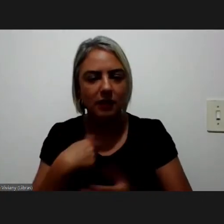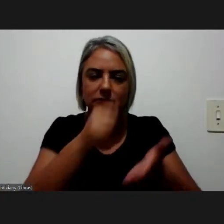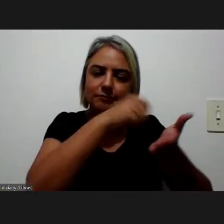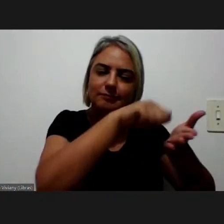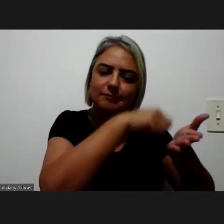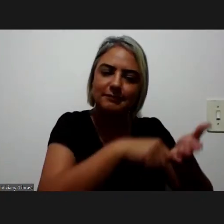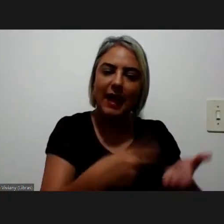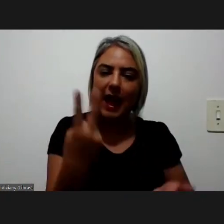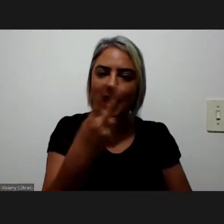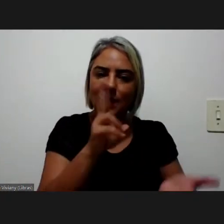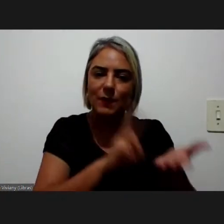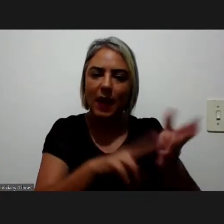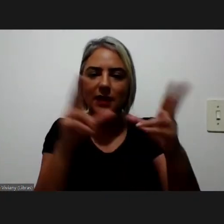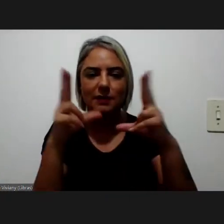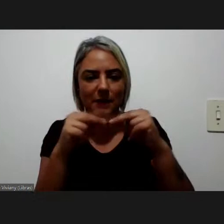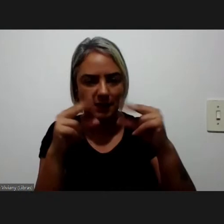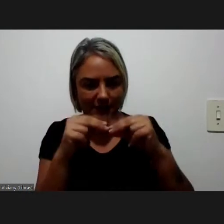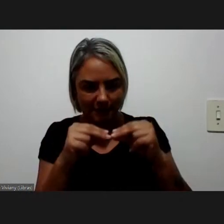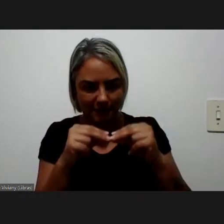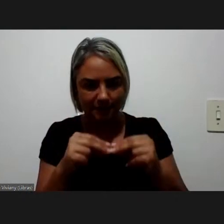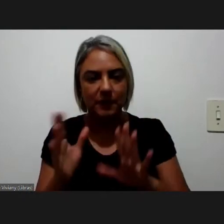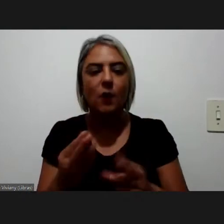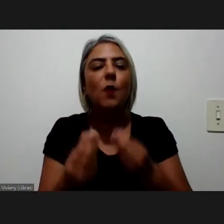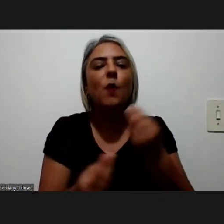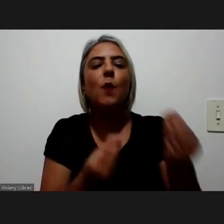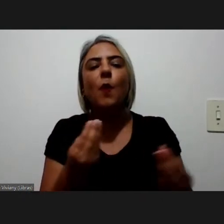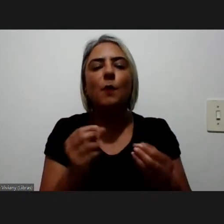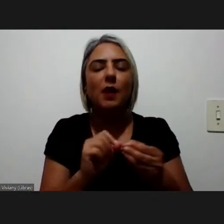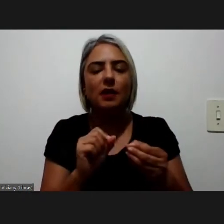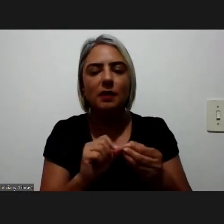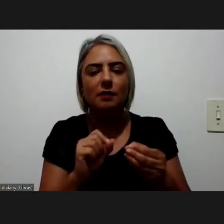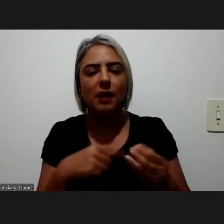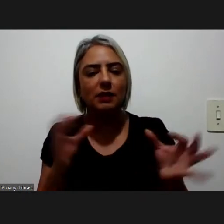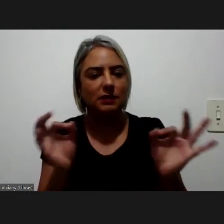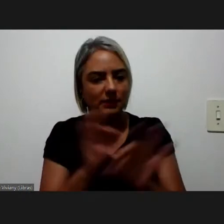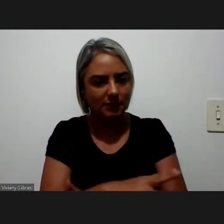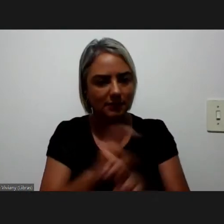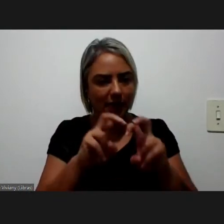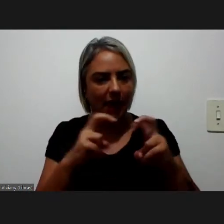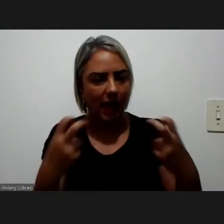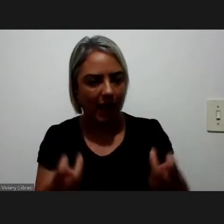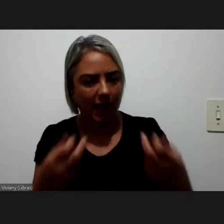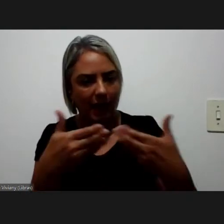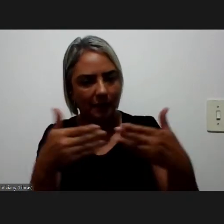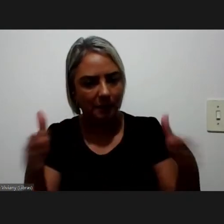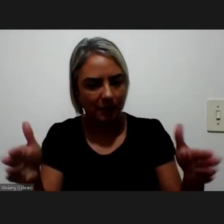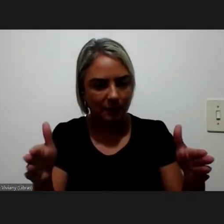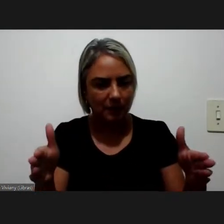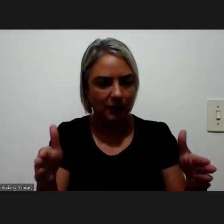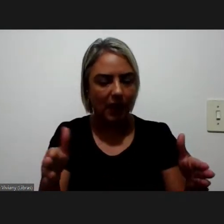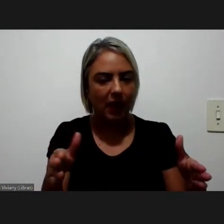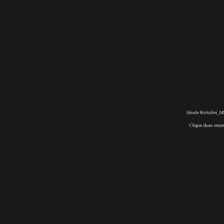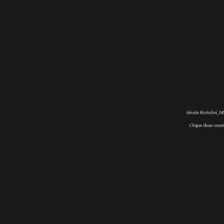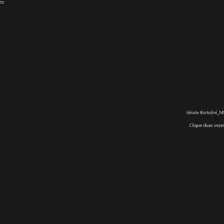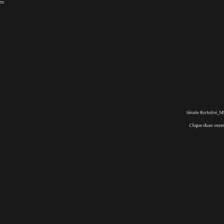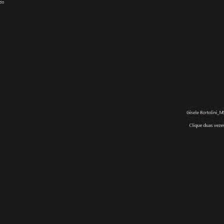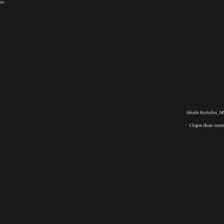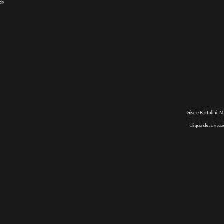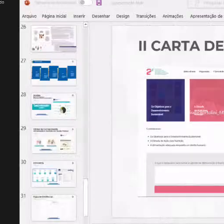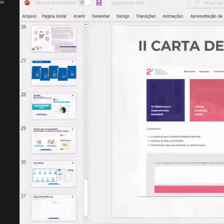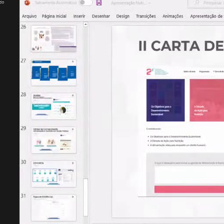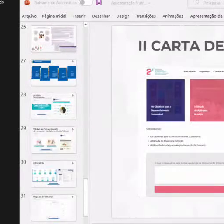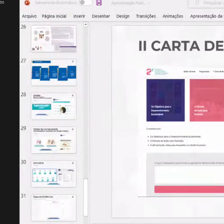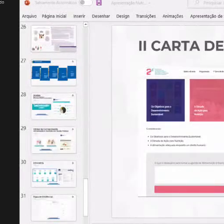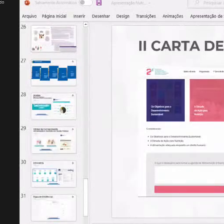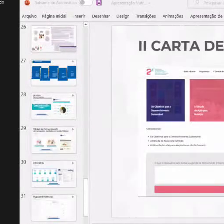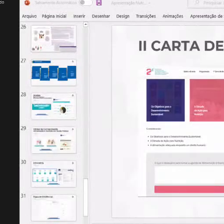to help us to write the second letters in Brazil. So how that's going to be? I'm going to